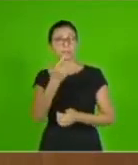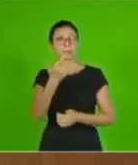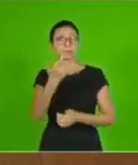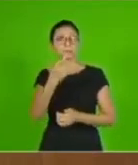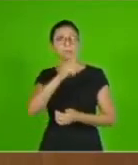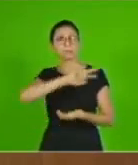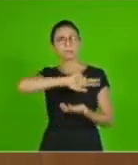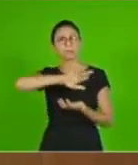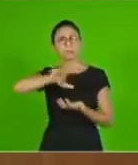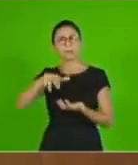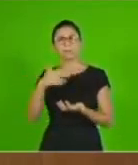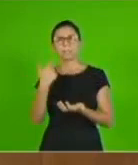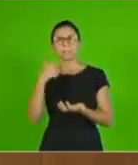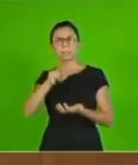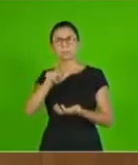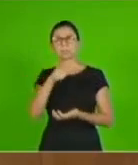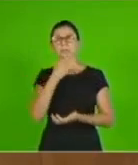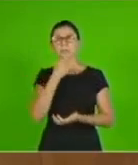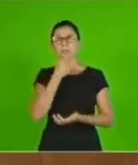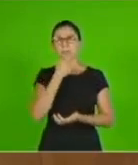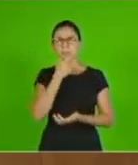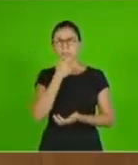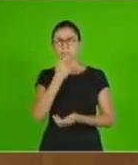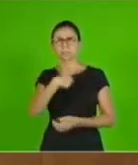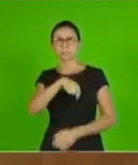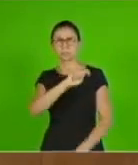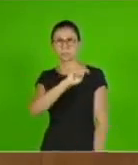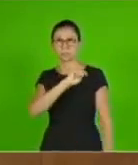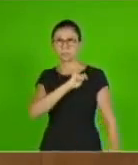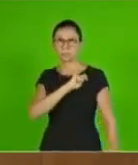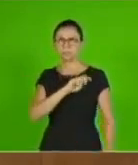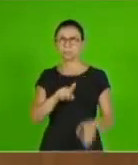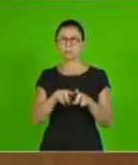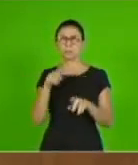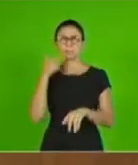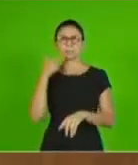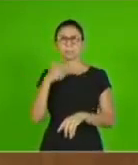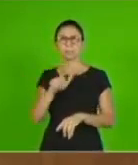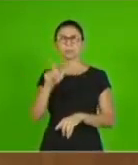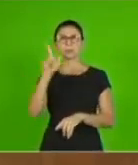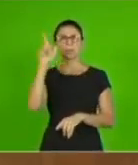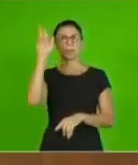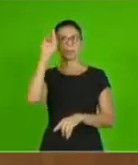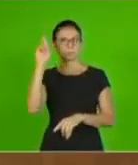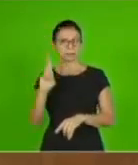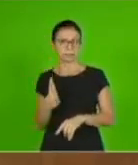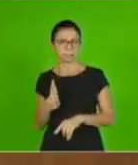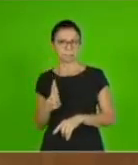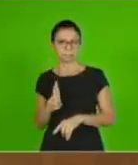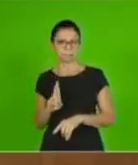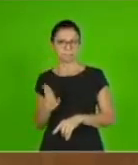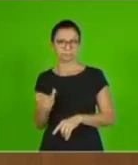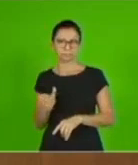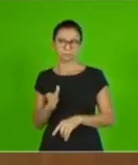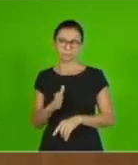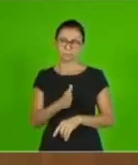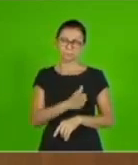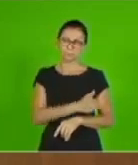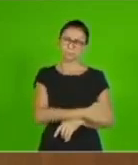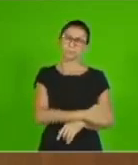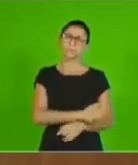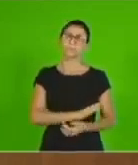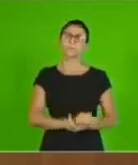And the seminar has been transmitted in the language of Portuguese, but also in Spanish and Russian and